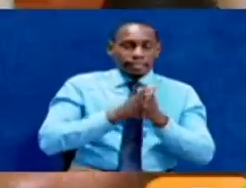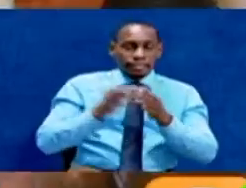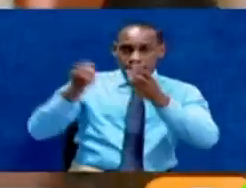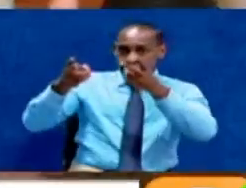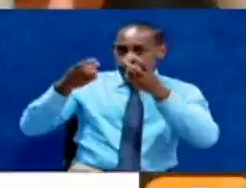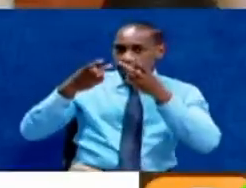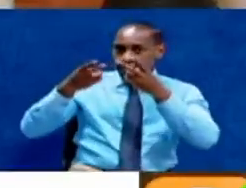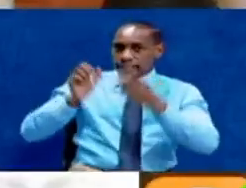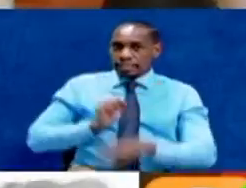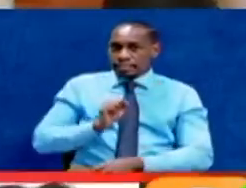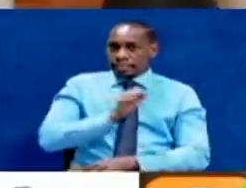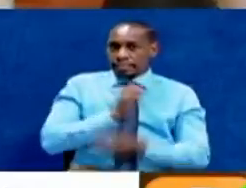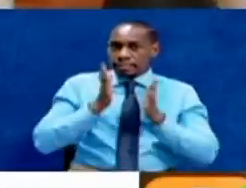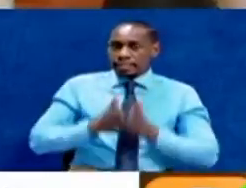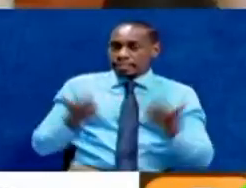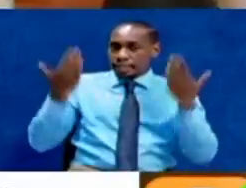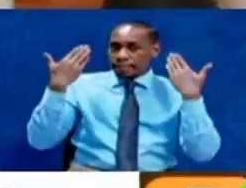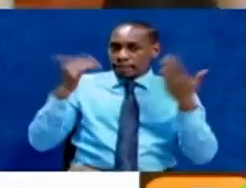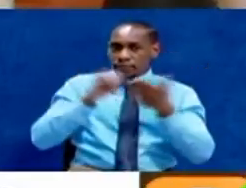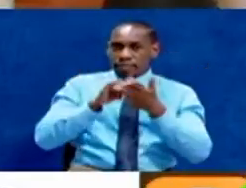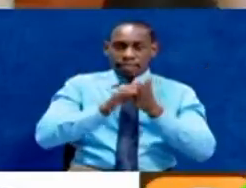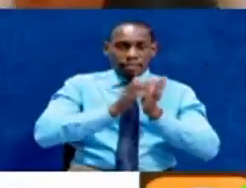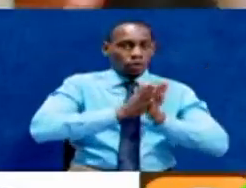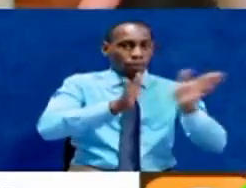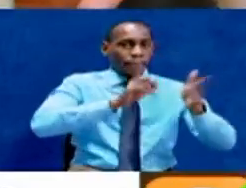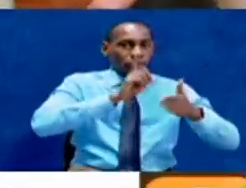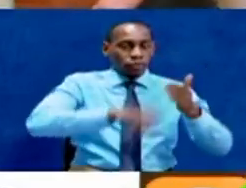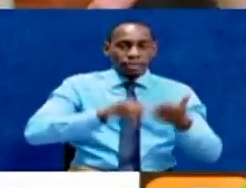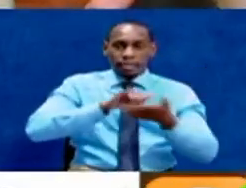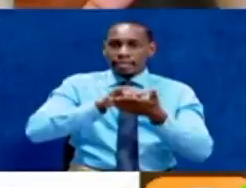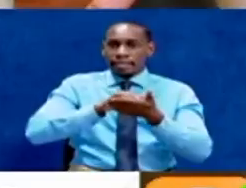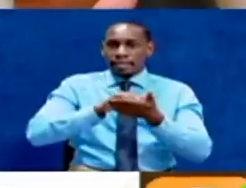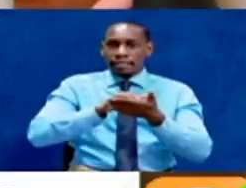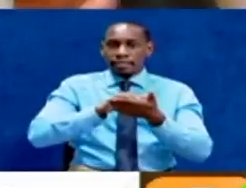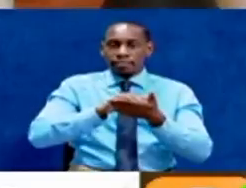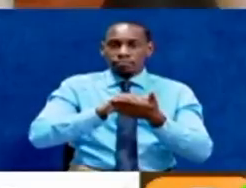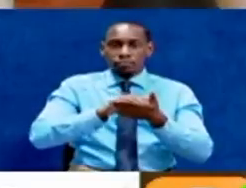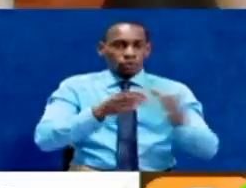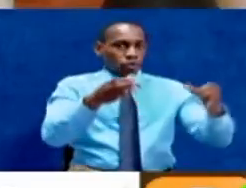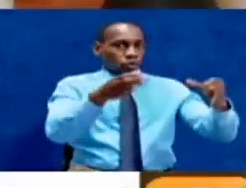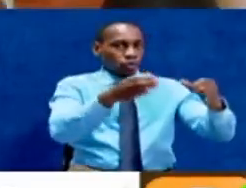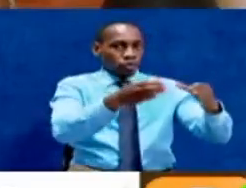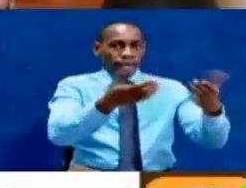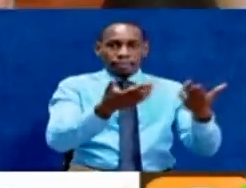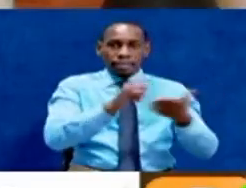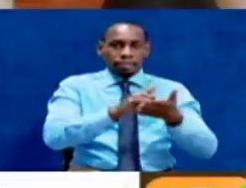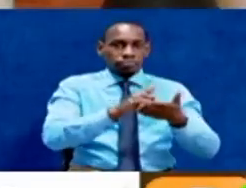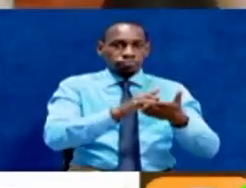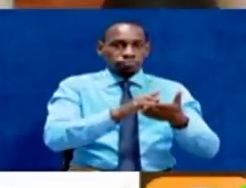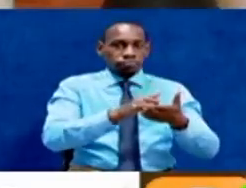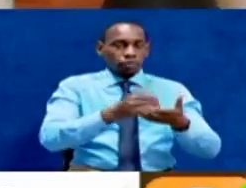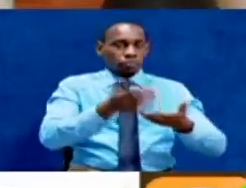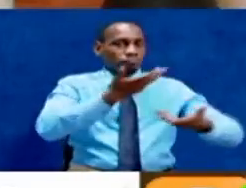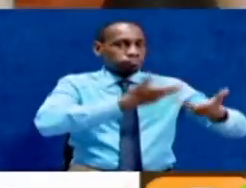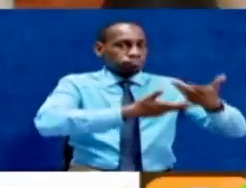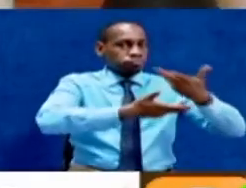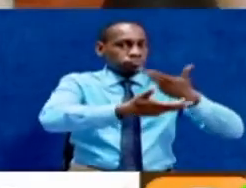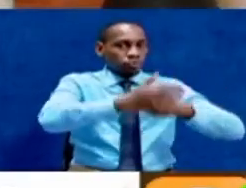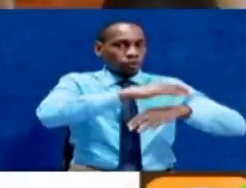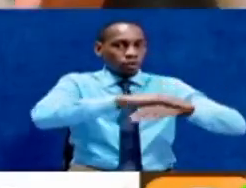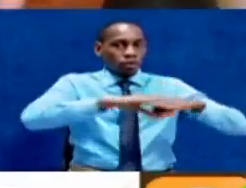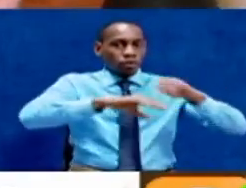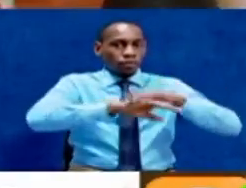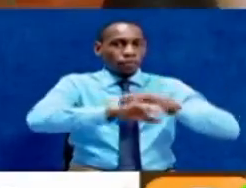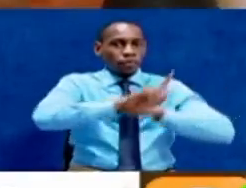Linturi trying to say that what they have opened up is, I mean, I could only understand it to be a club where you go and hang out, where you go and comfort each